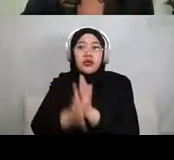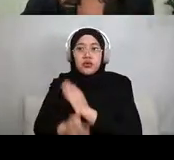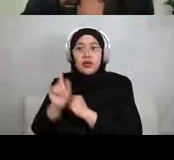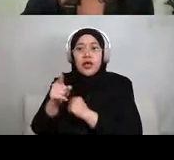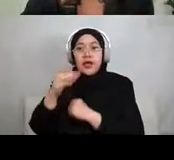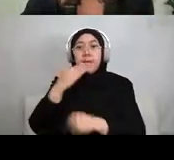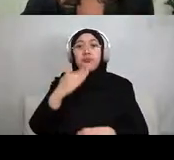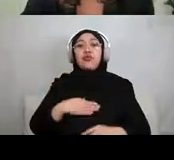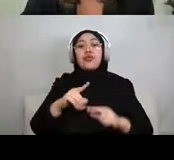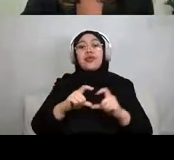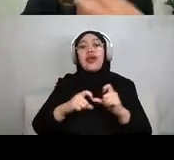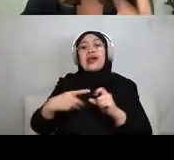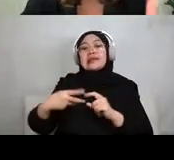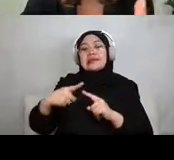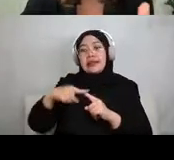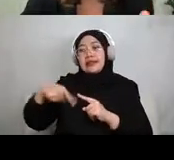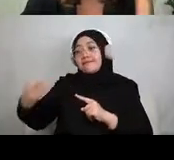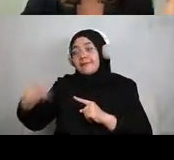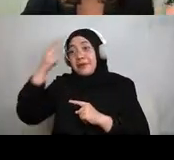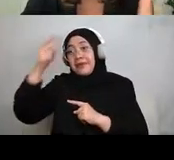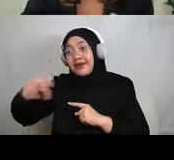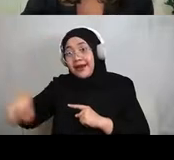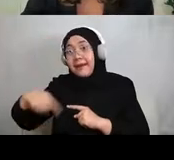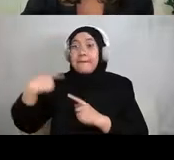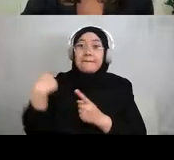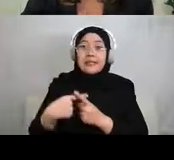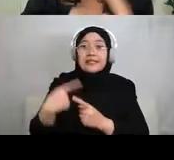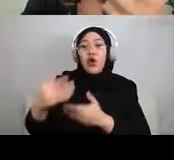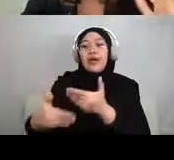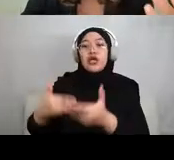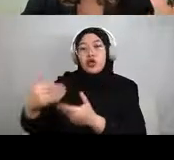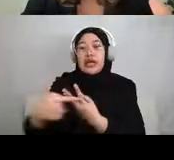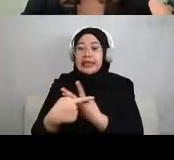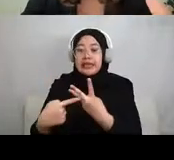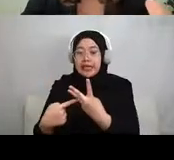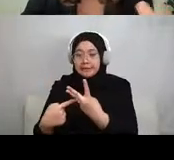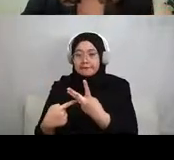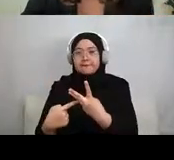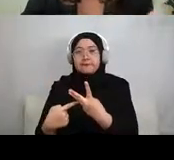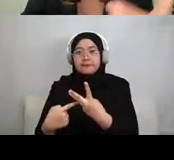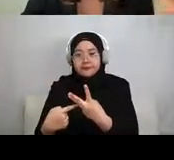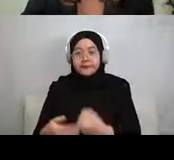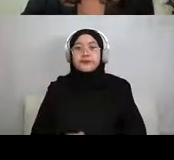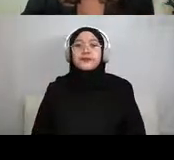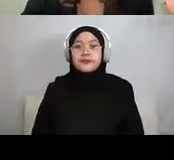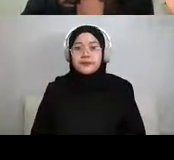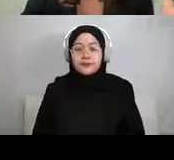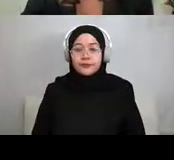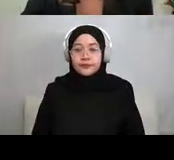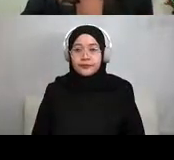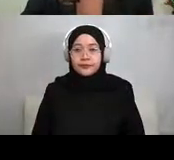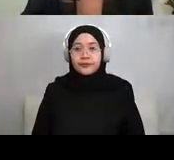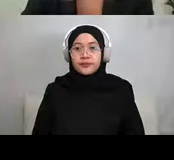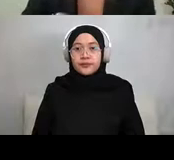also the operation. We know that this entails in more time-consuming contracts because every contract with